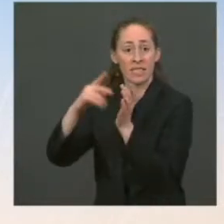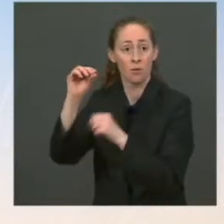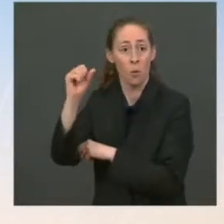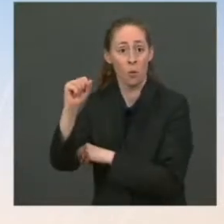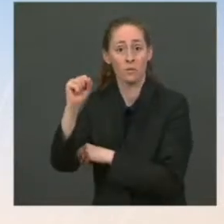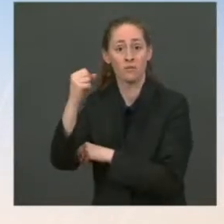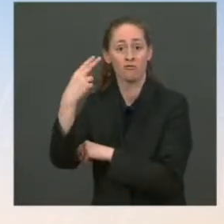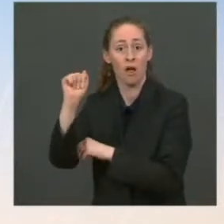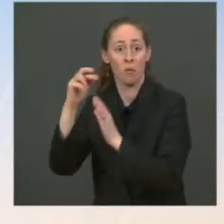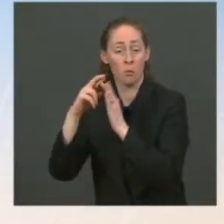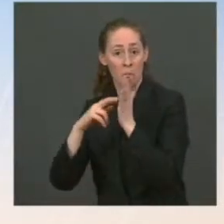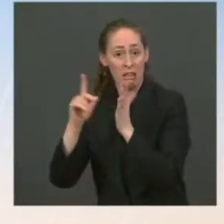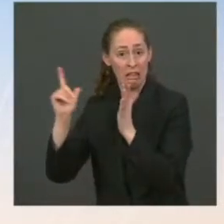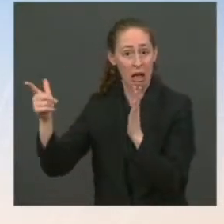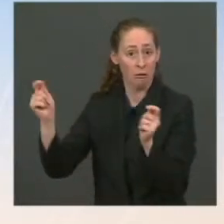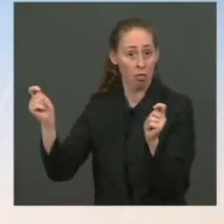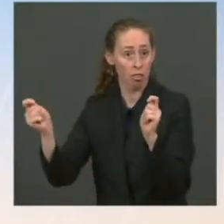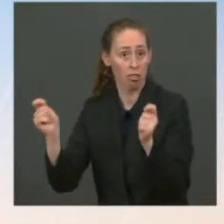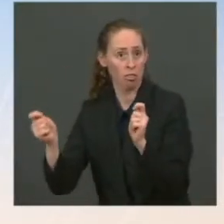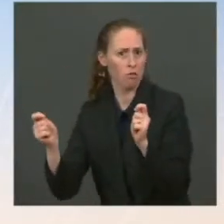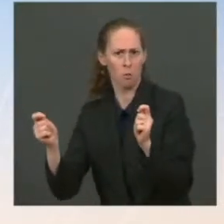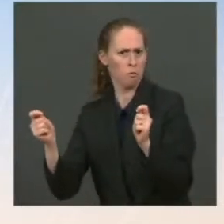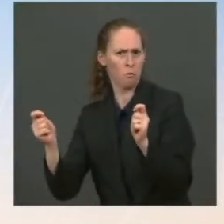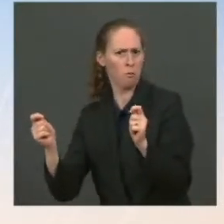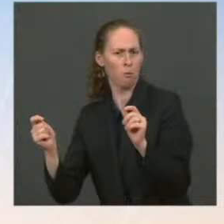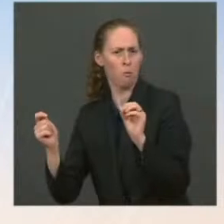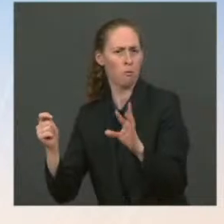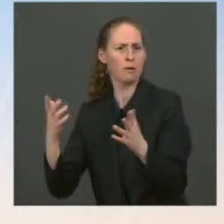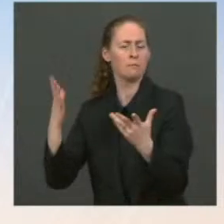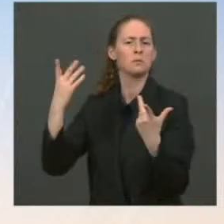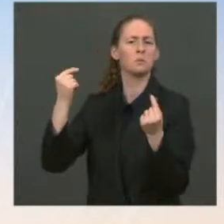should they prepare their employees now to get vaccinated, or